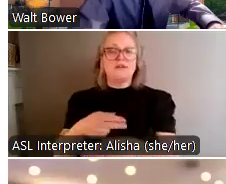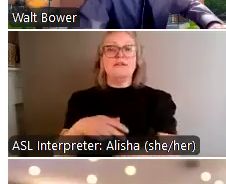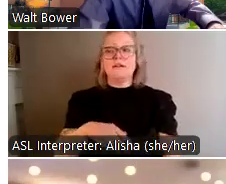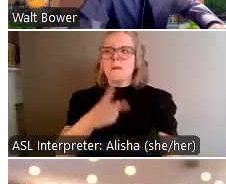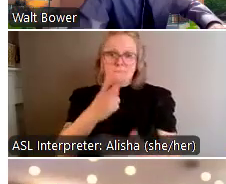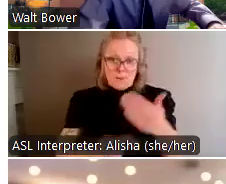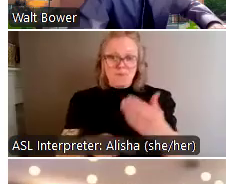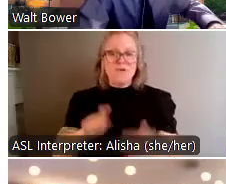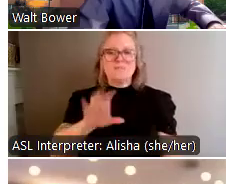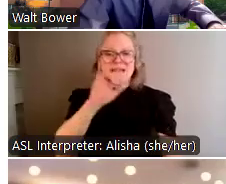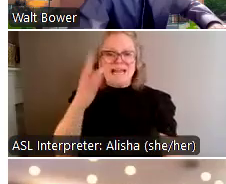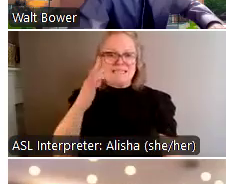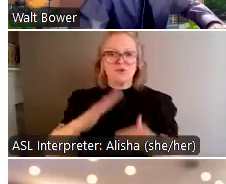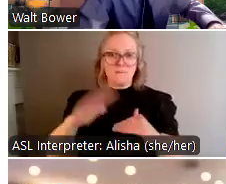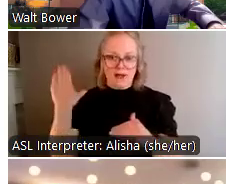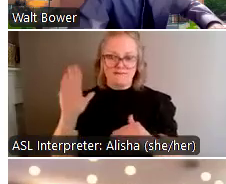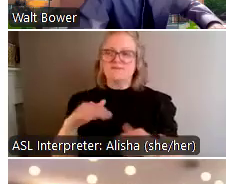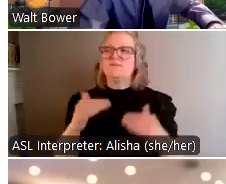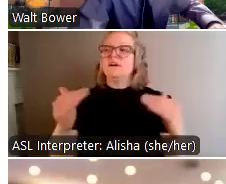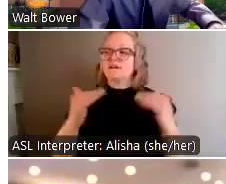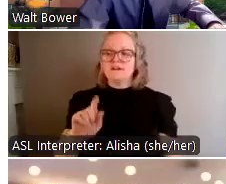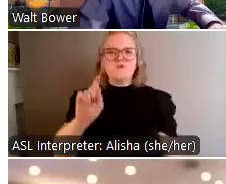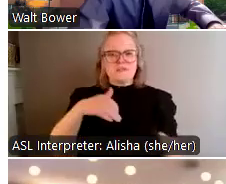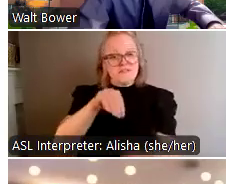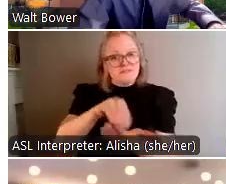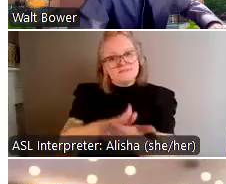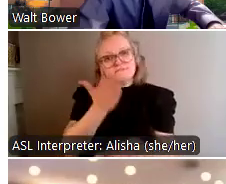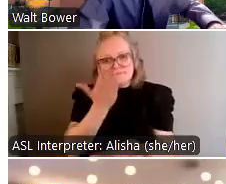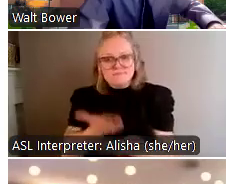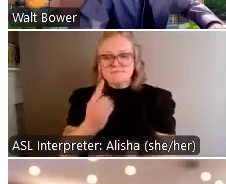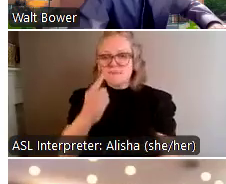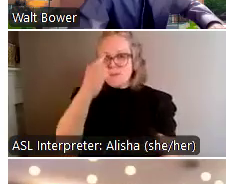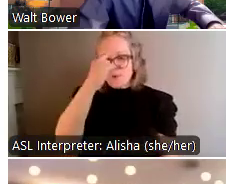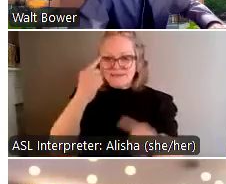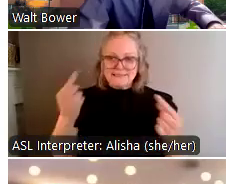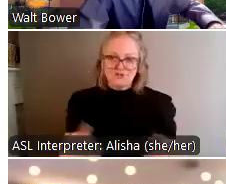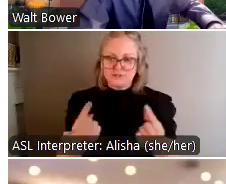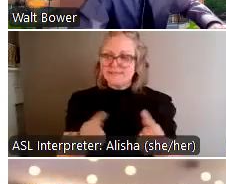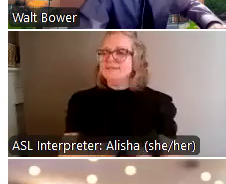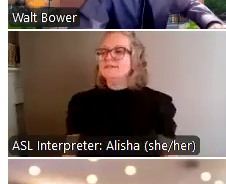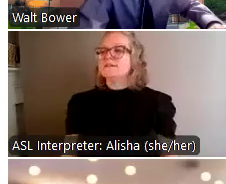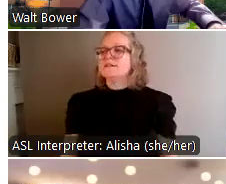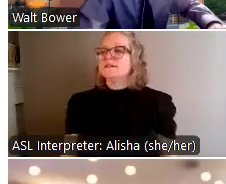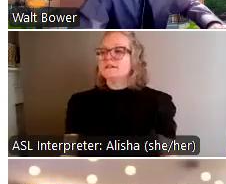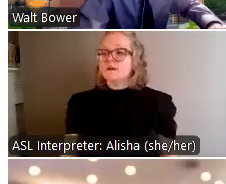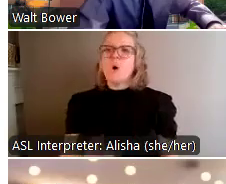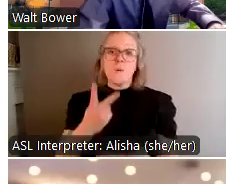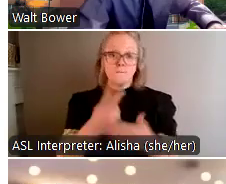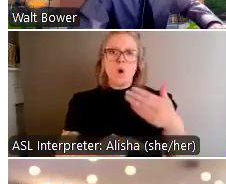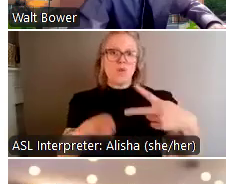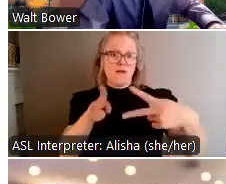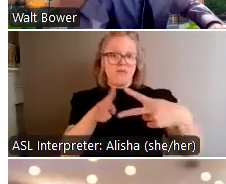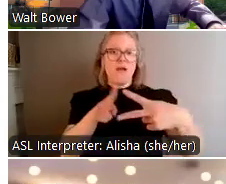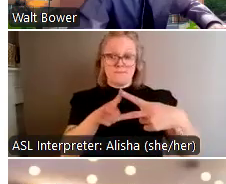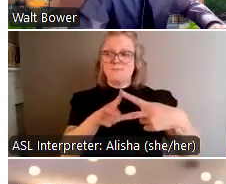or older. You're going to have a documented brain injury. Both of these